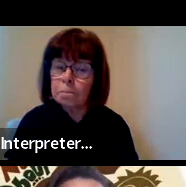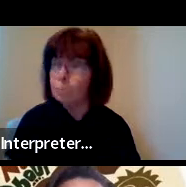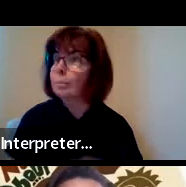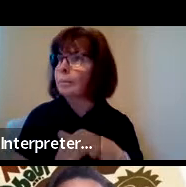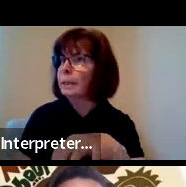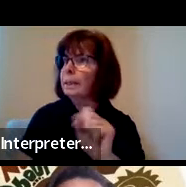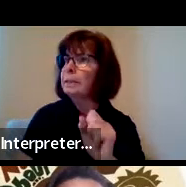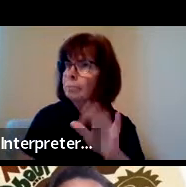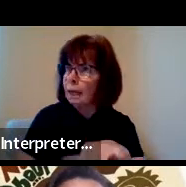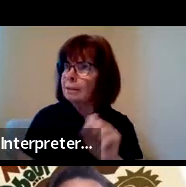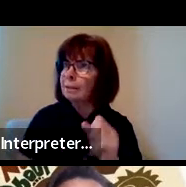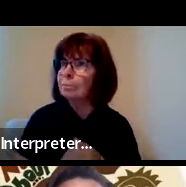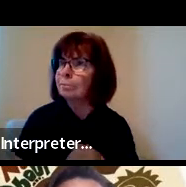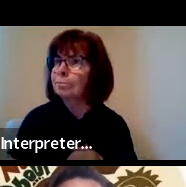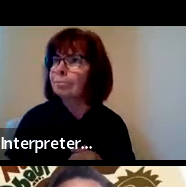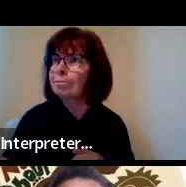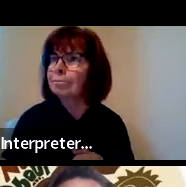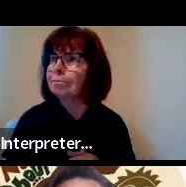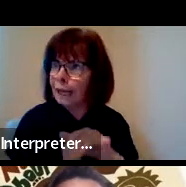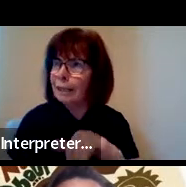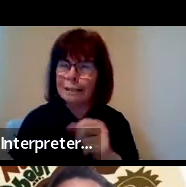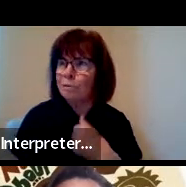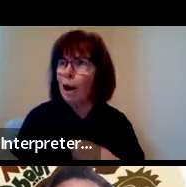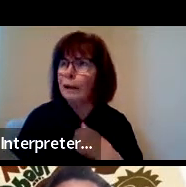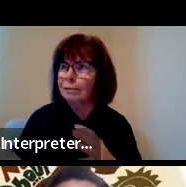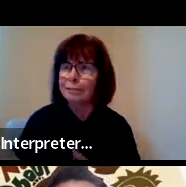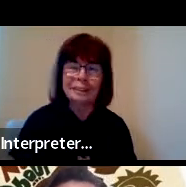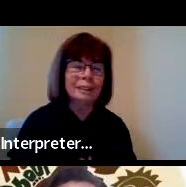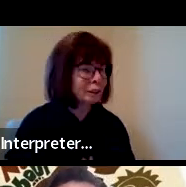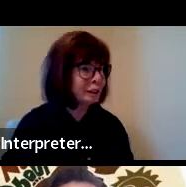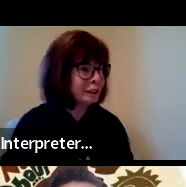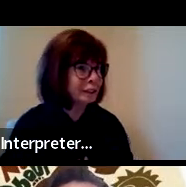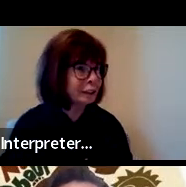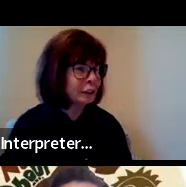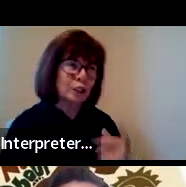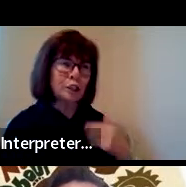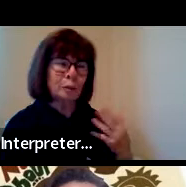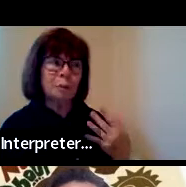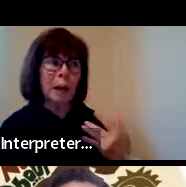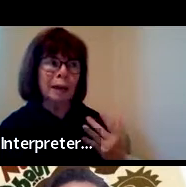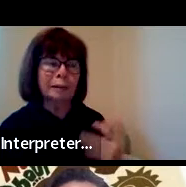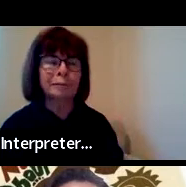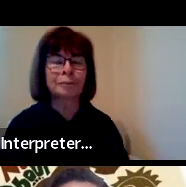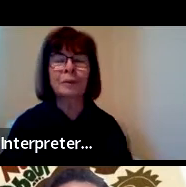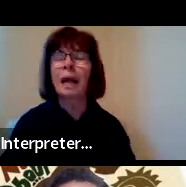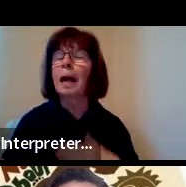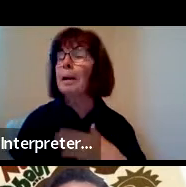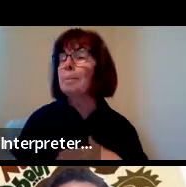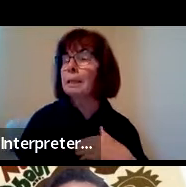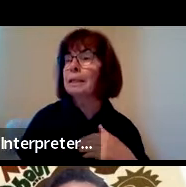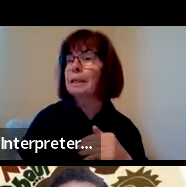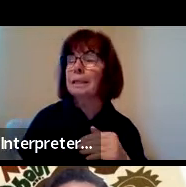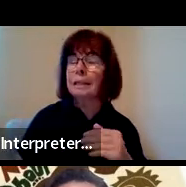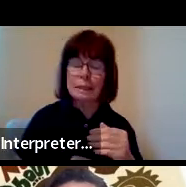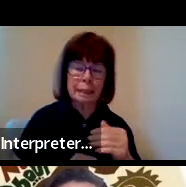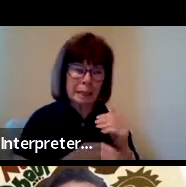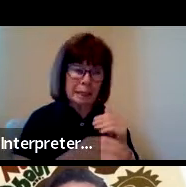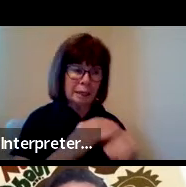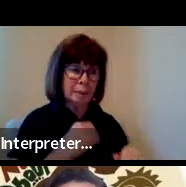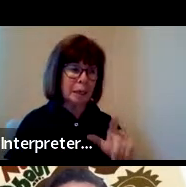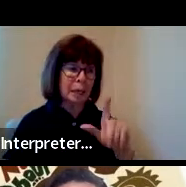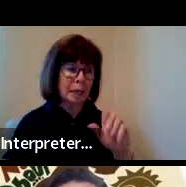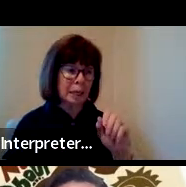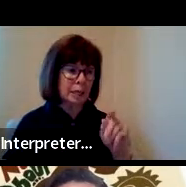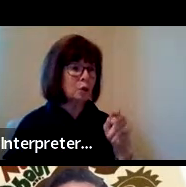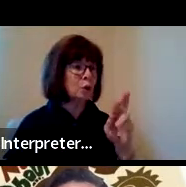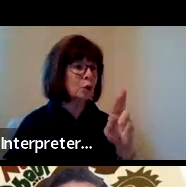Yes, yes. Yes. Okay. Yes. Sorry. Yes, she was hesitating. Please email Lauren Baranco if you